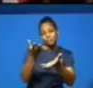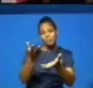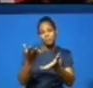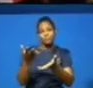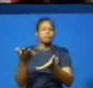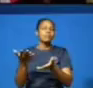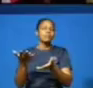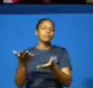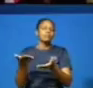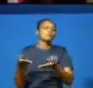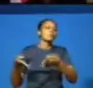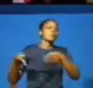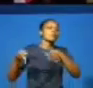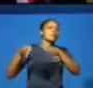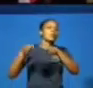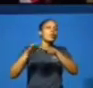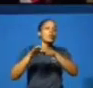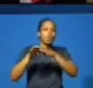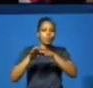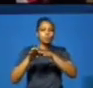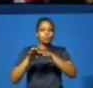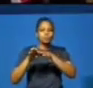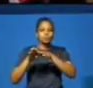the closing scenes of the work